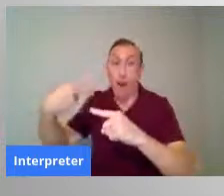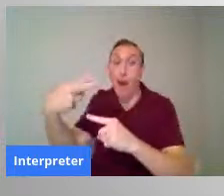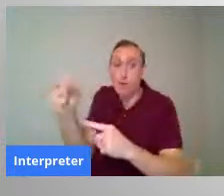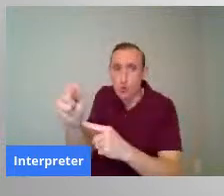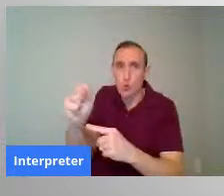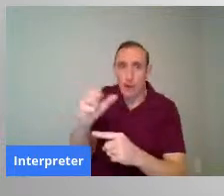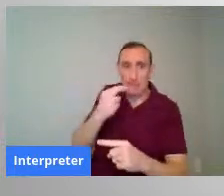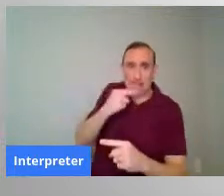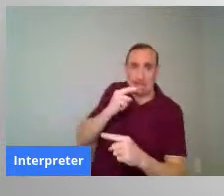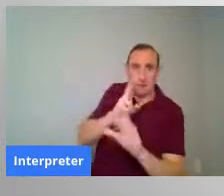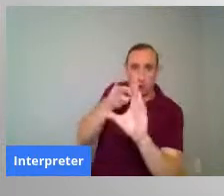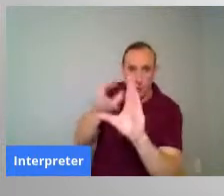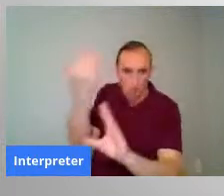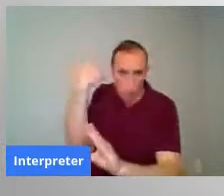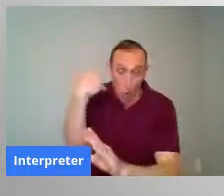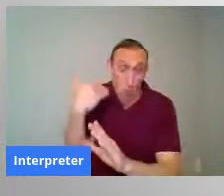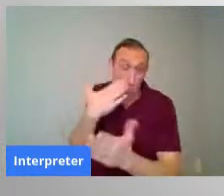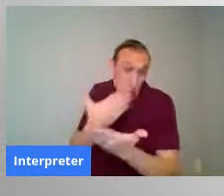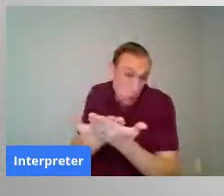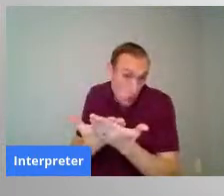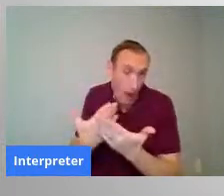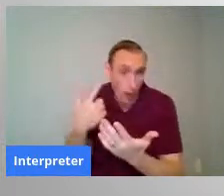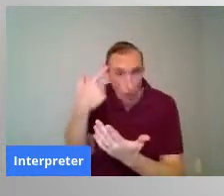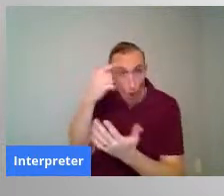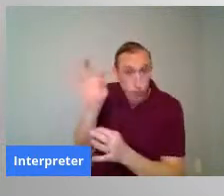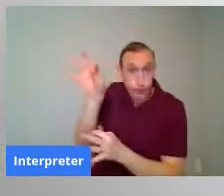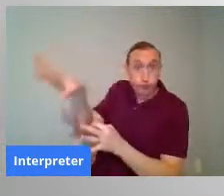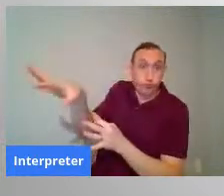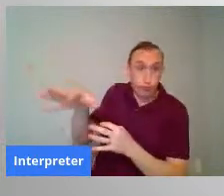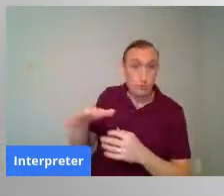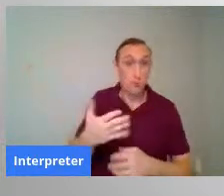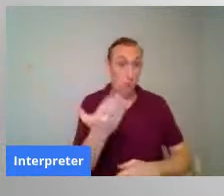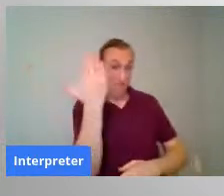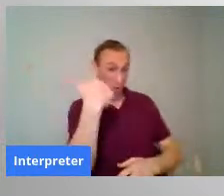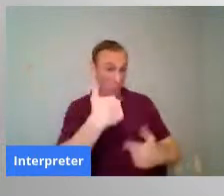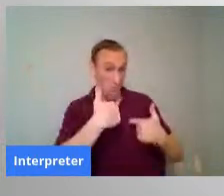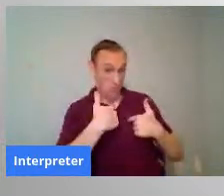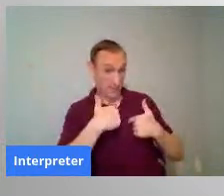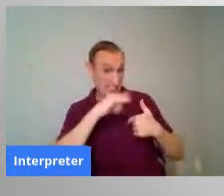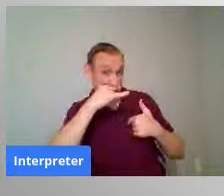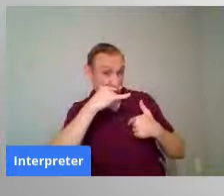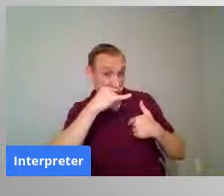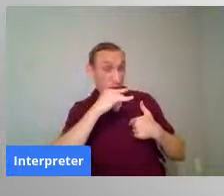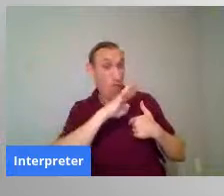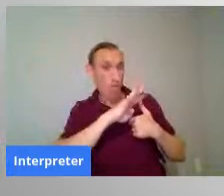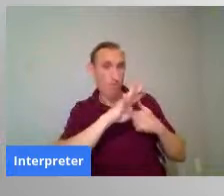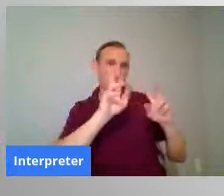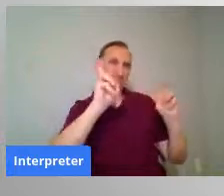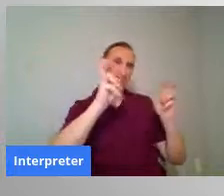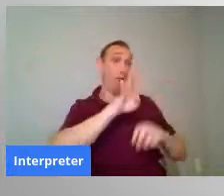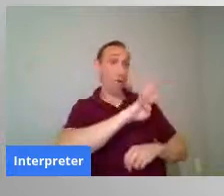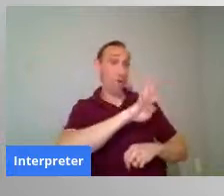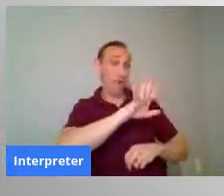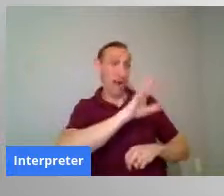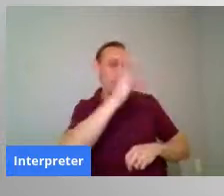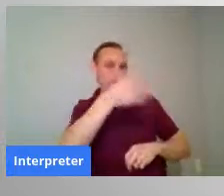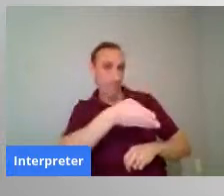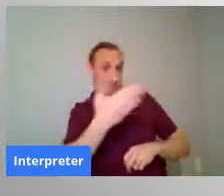totally different. We did something called 45-15 when I was a kid. You were on for 45 days and then you had 2 weeks